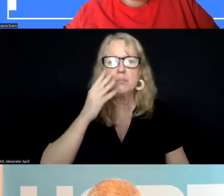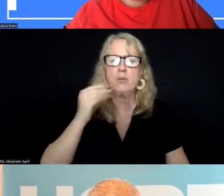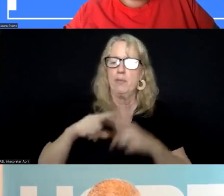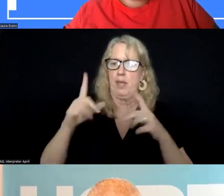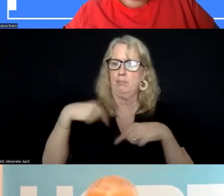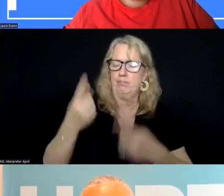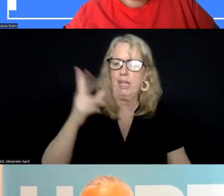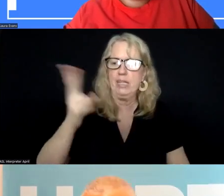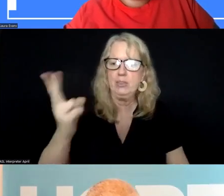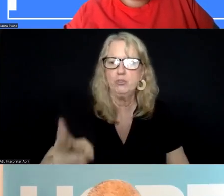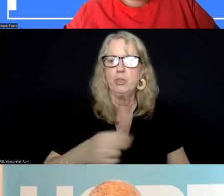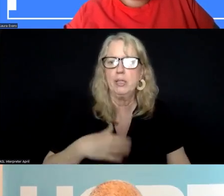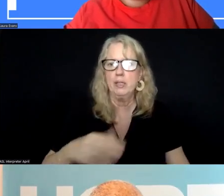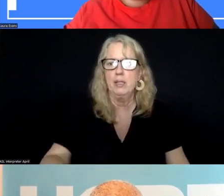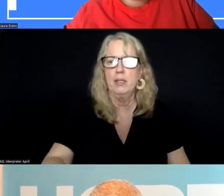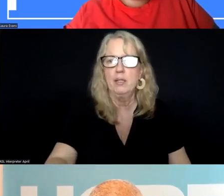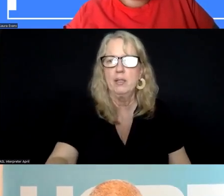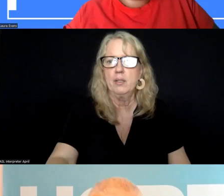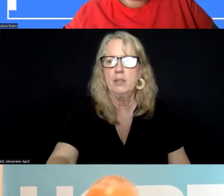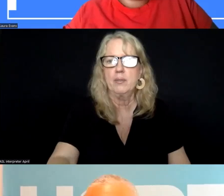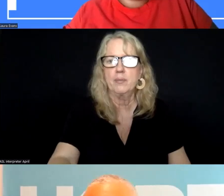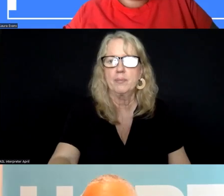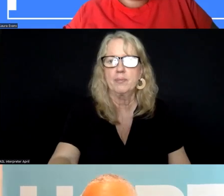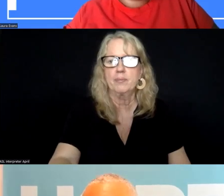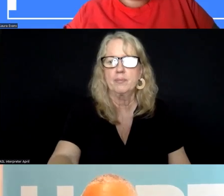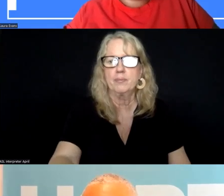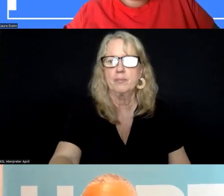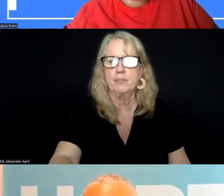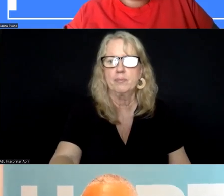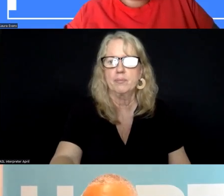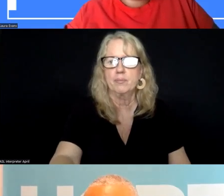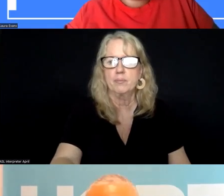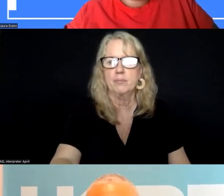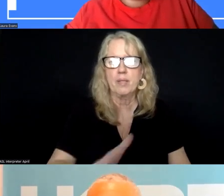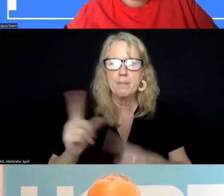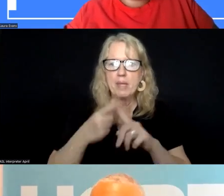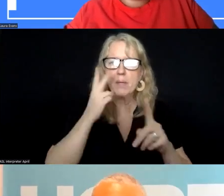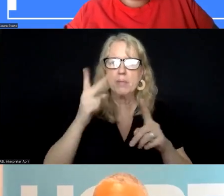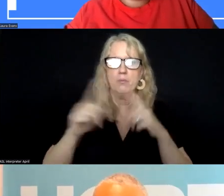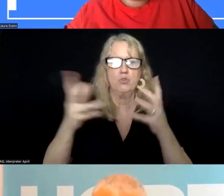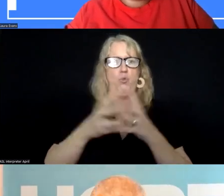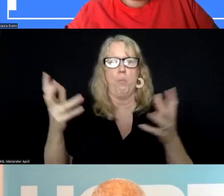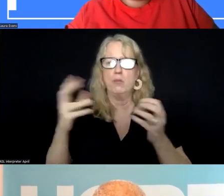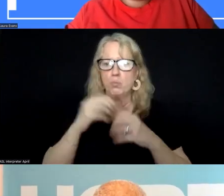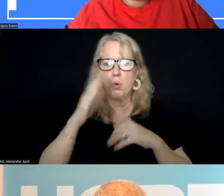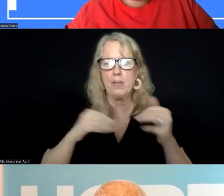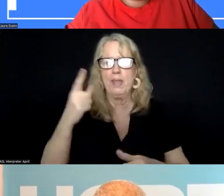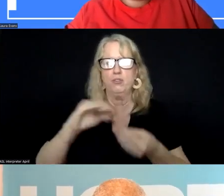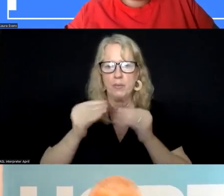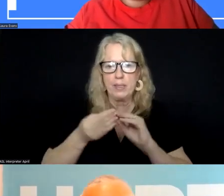history where the switch to 988 would have been nothing more than a number change. It is so much more than a number